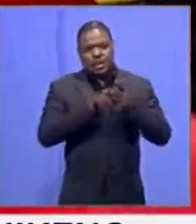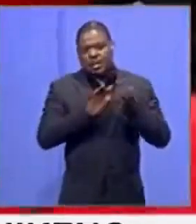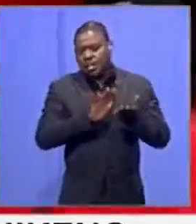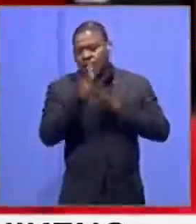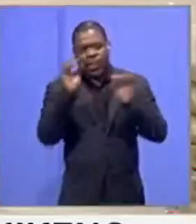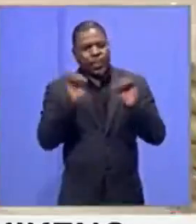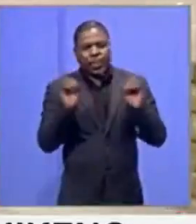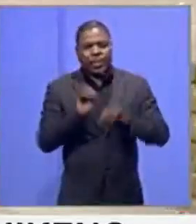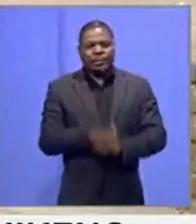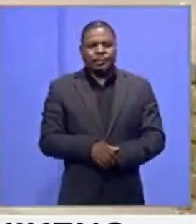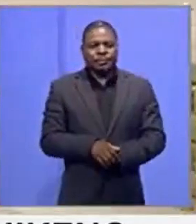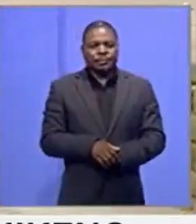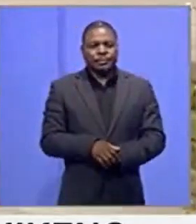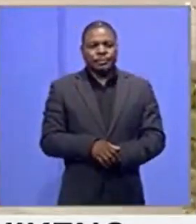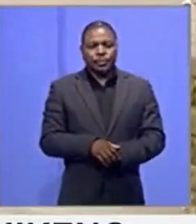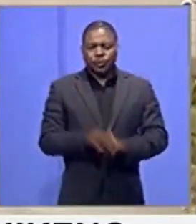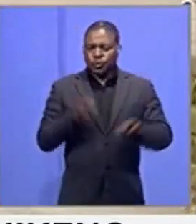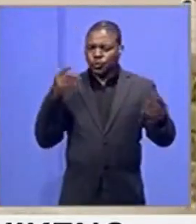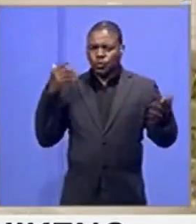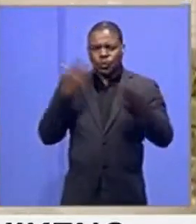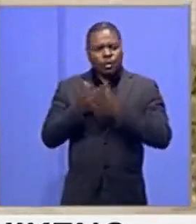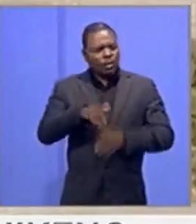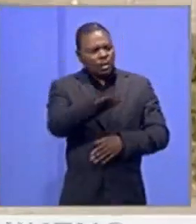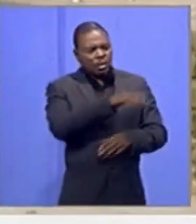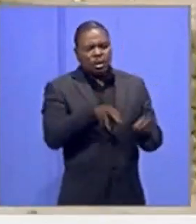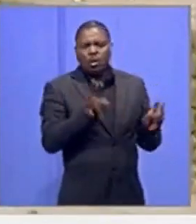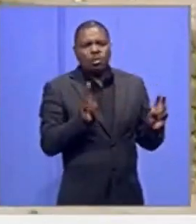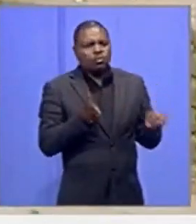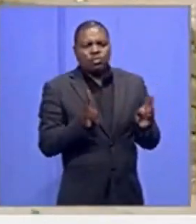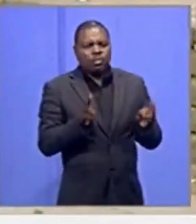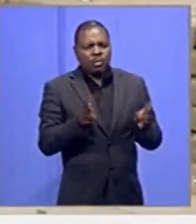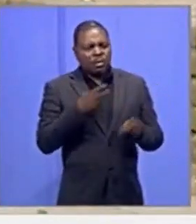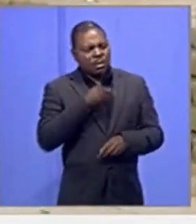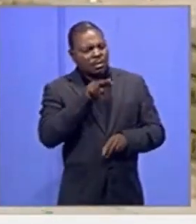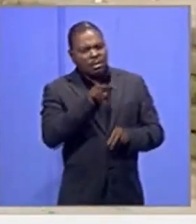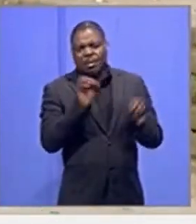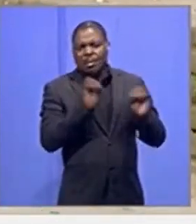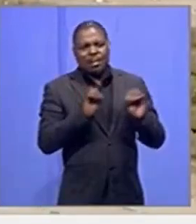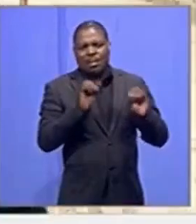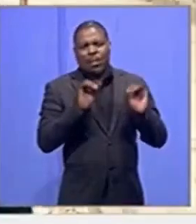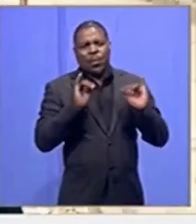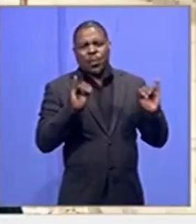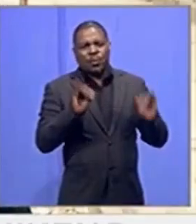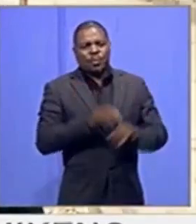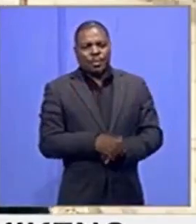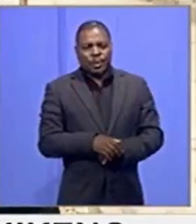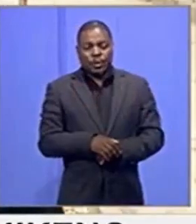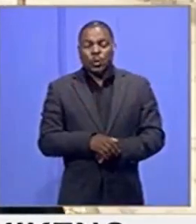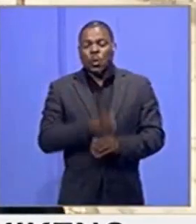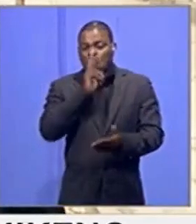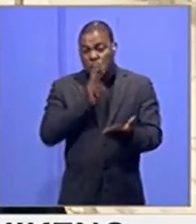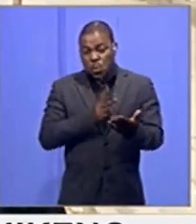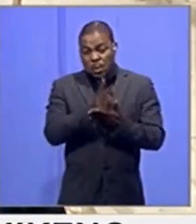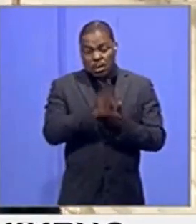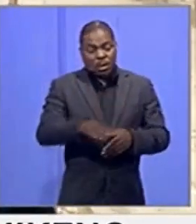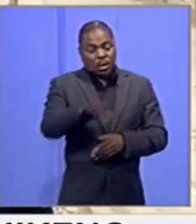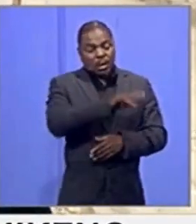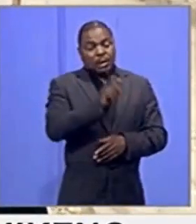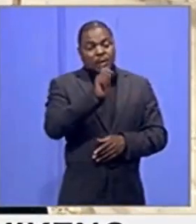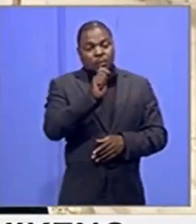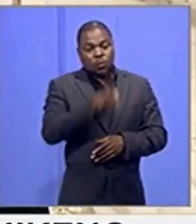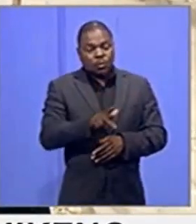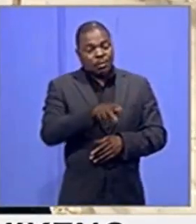tshitiso mo go fihla ga yana go normal ga se re bone sepe se se kalokalo bua nnete fela mo Klerksdorp go didimetse